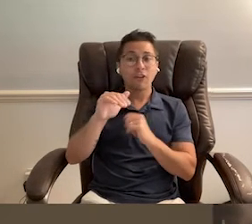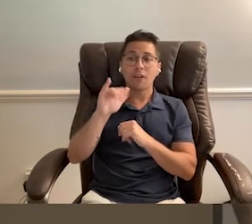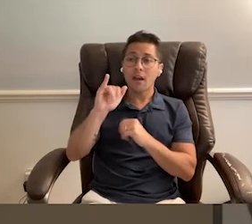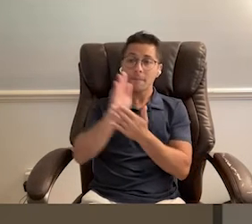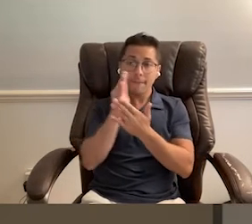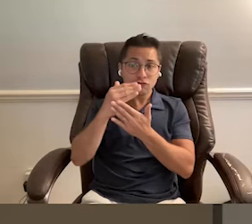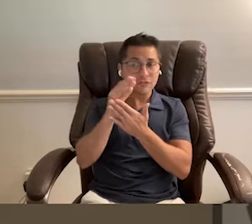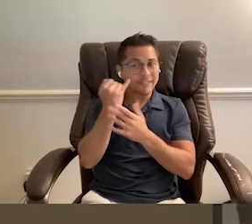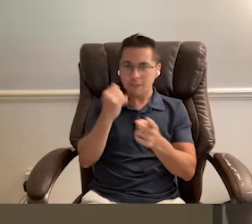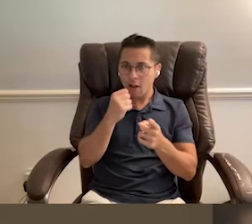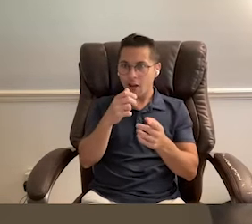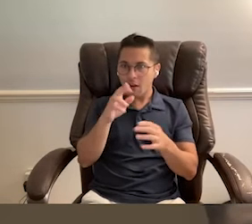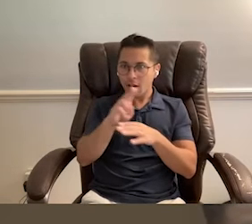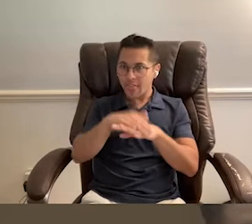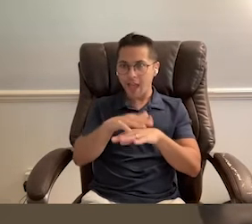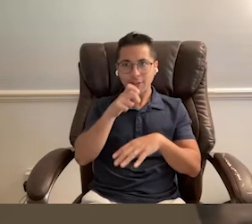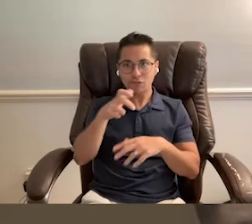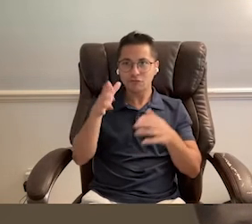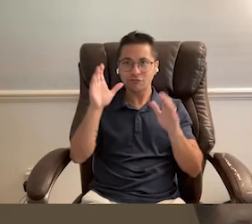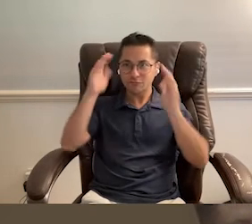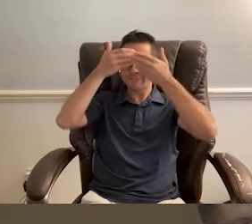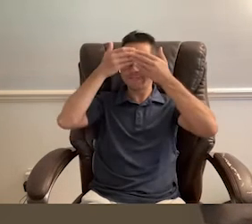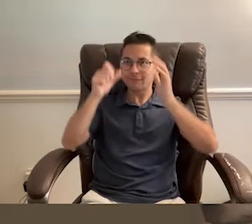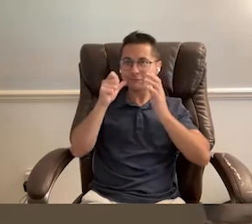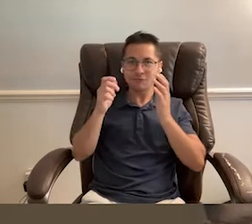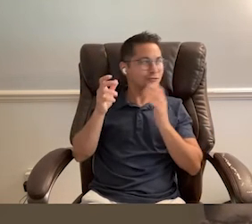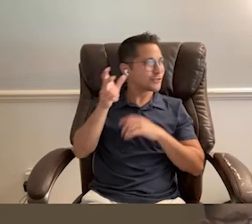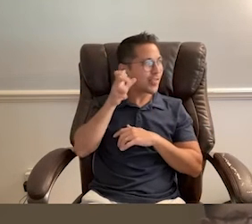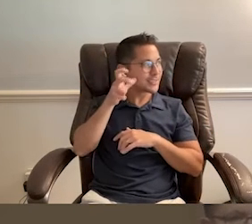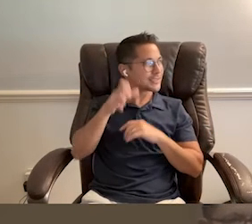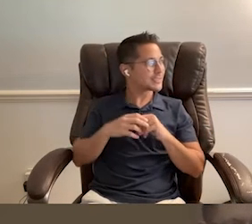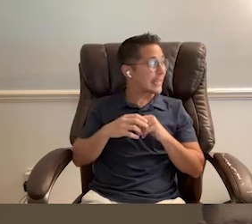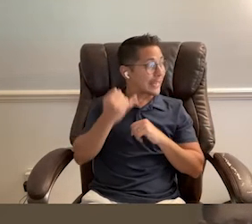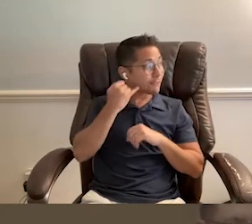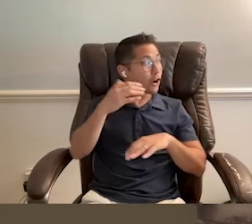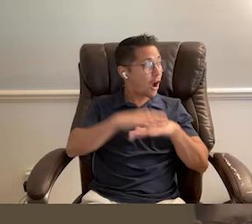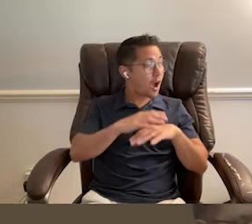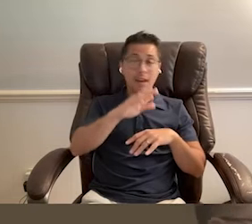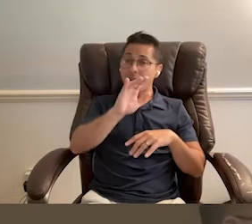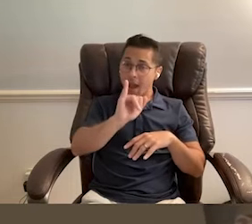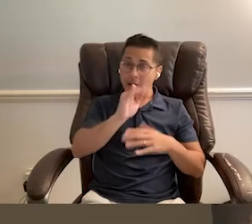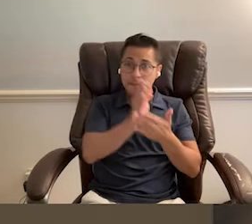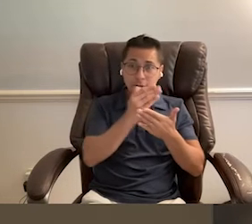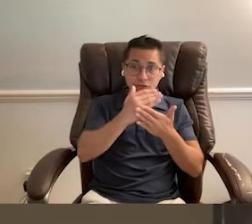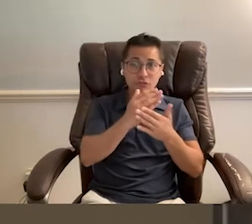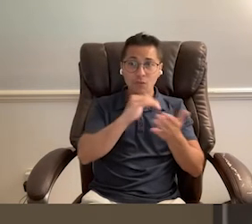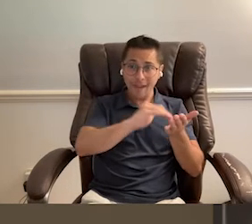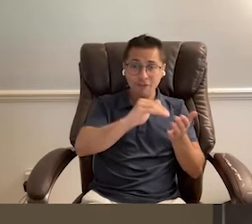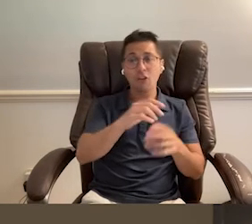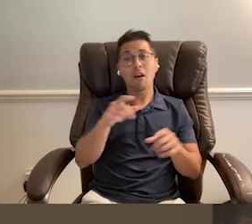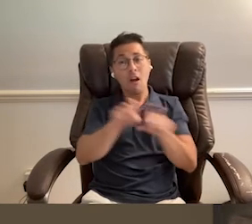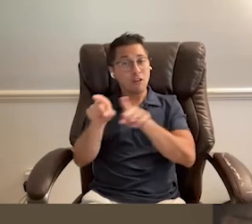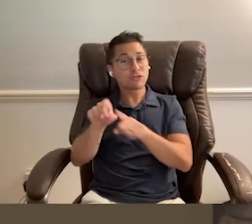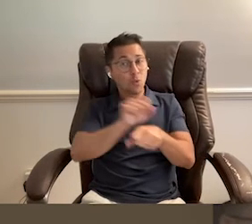listen. But put yours, plug yours. If you're on iBudget waiver and working, this legislation was